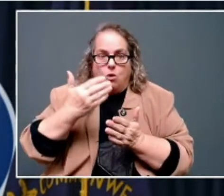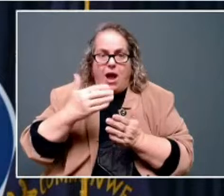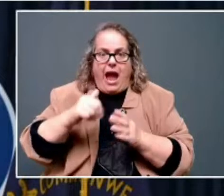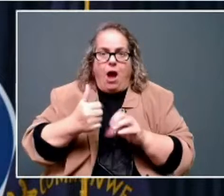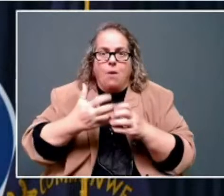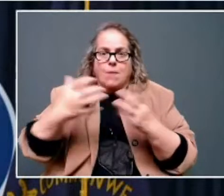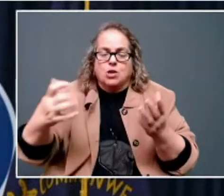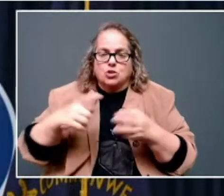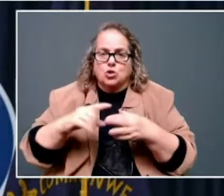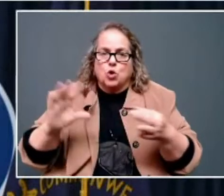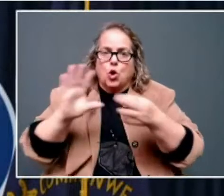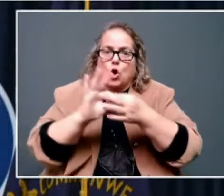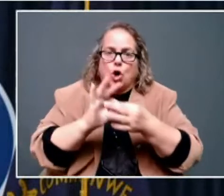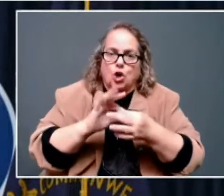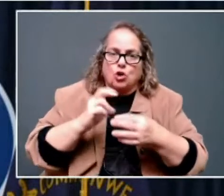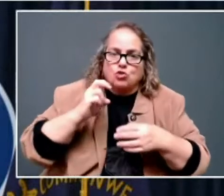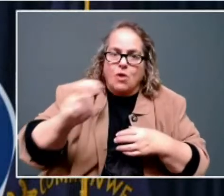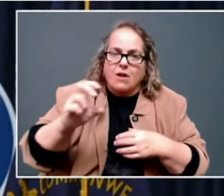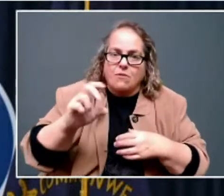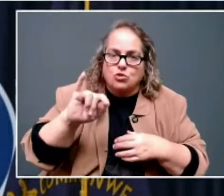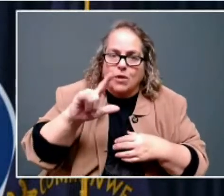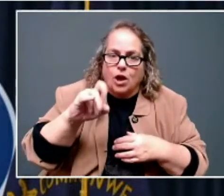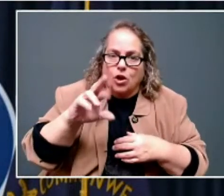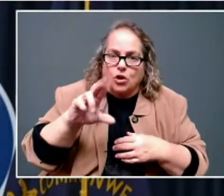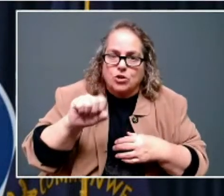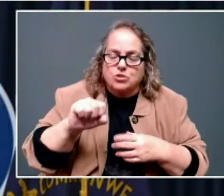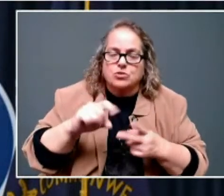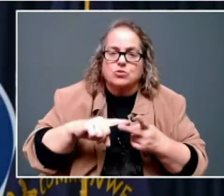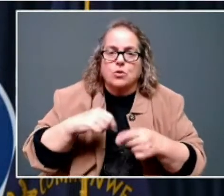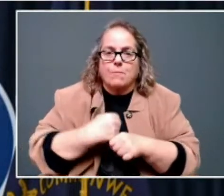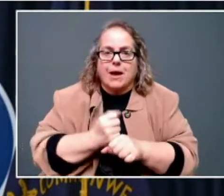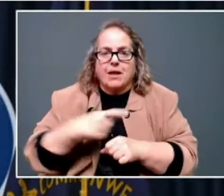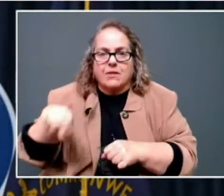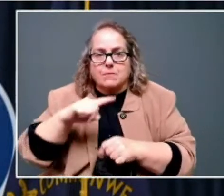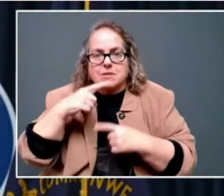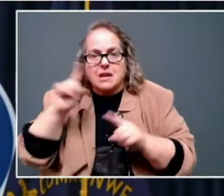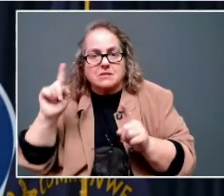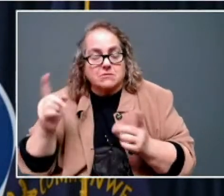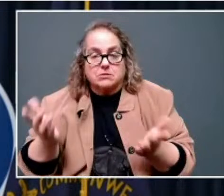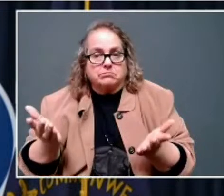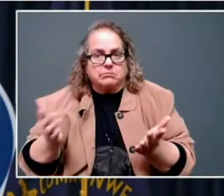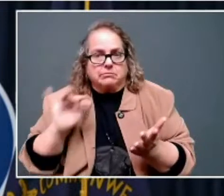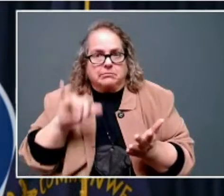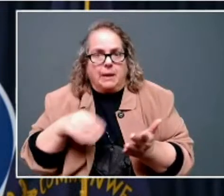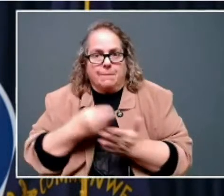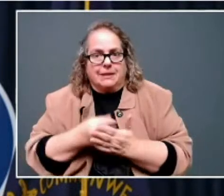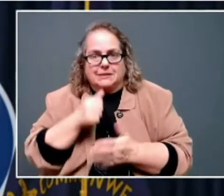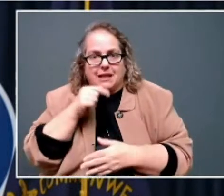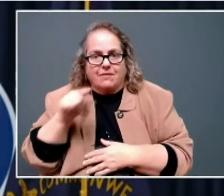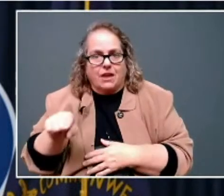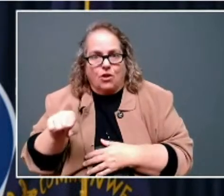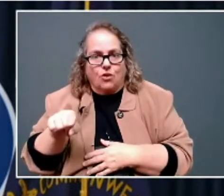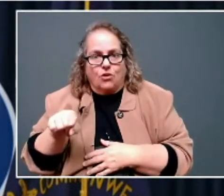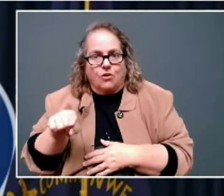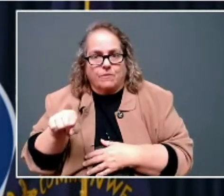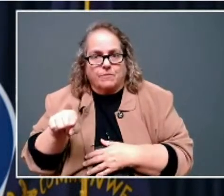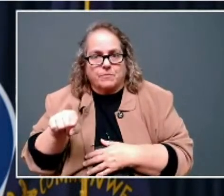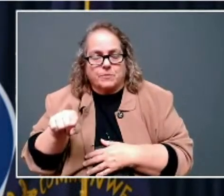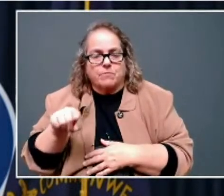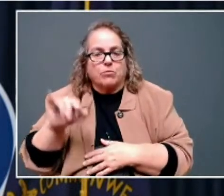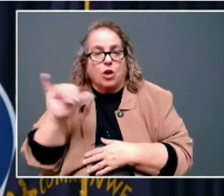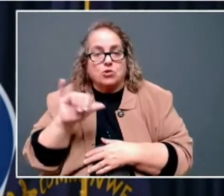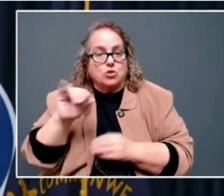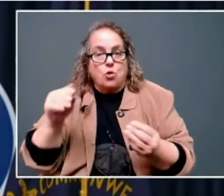successful. And that's not in there. There also isn't any money up